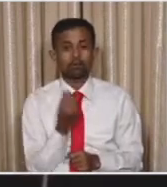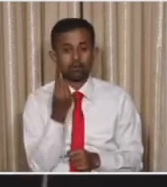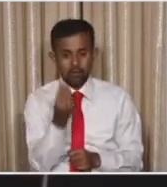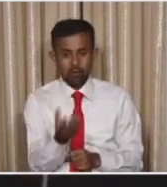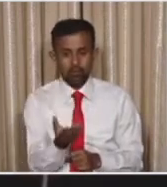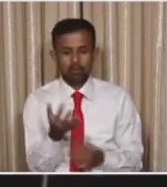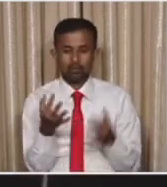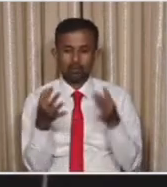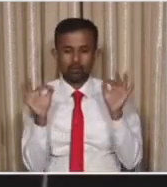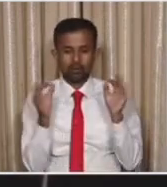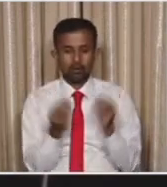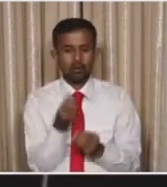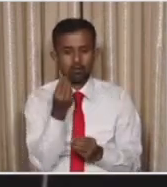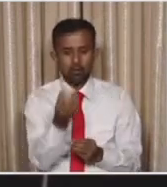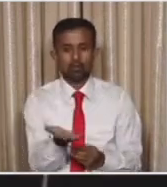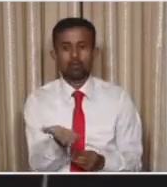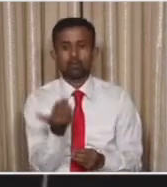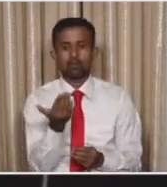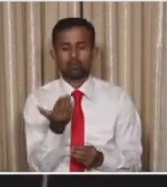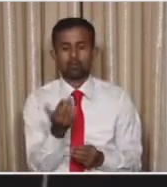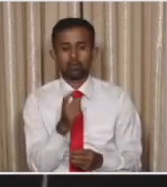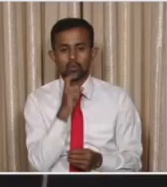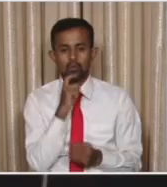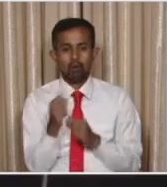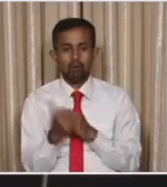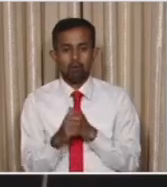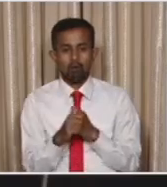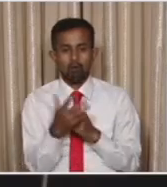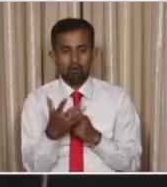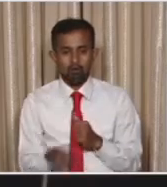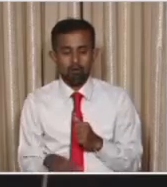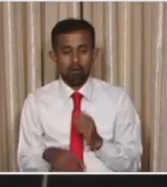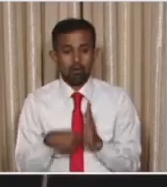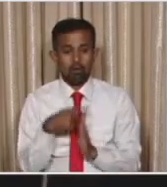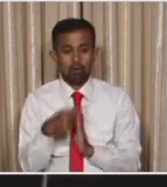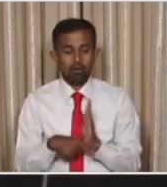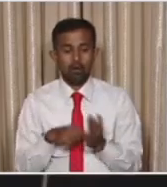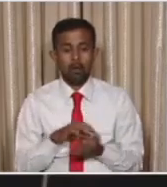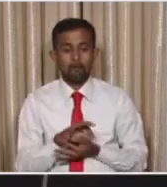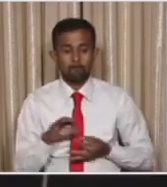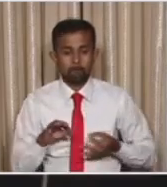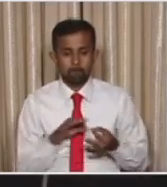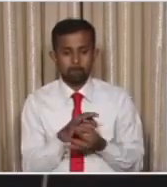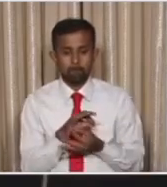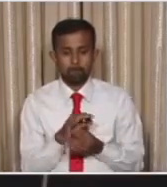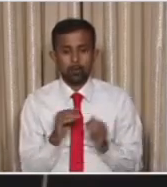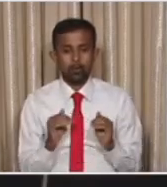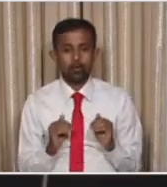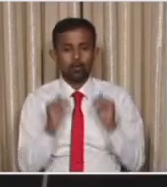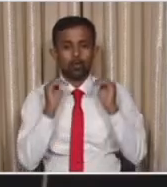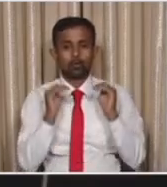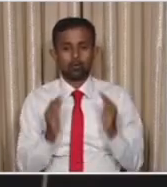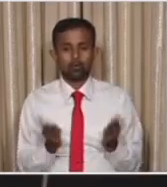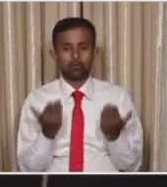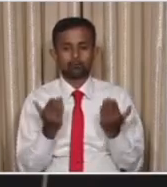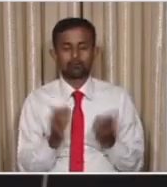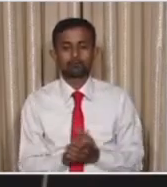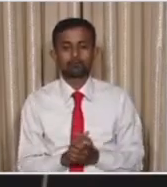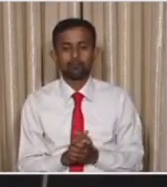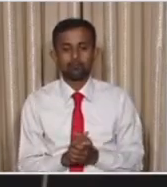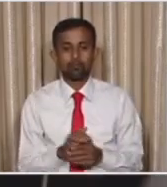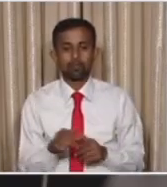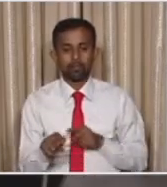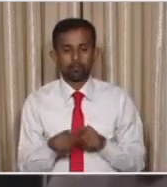Courts are established for the democratic advancement of a country. Courts, judges, and the entire system is